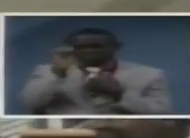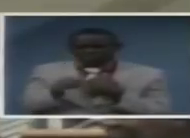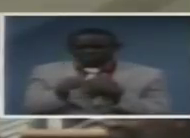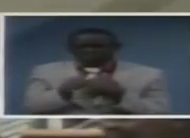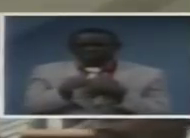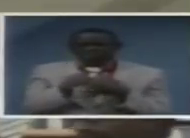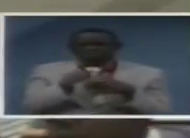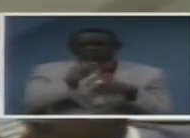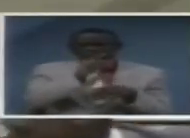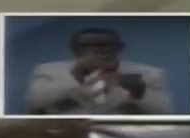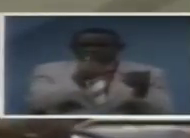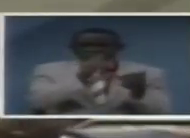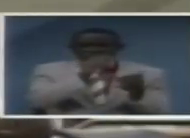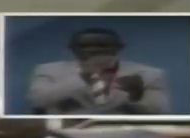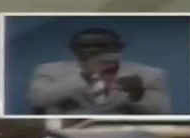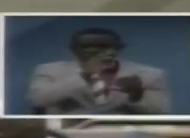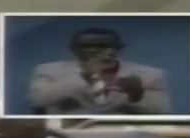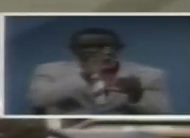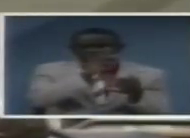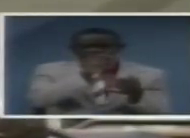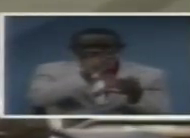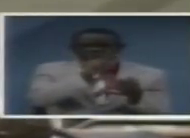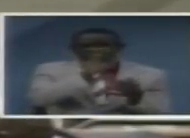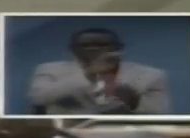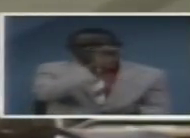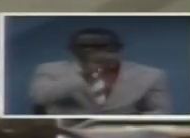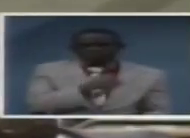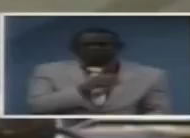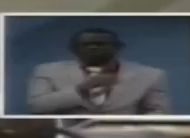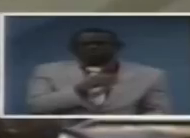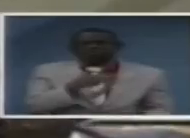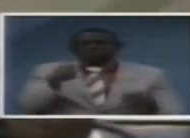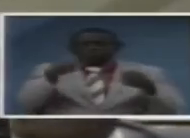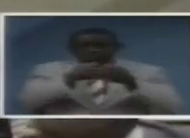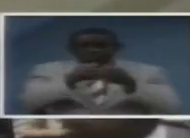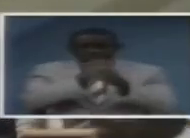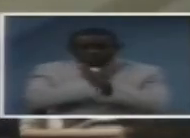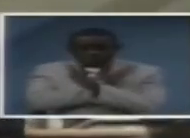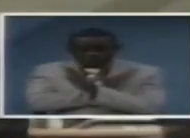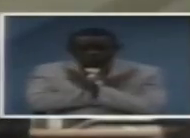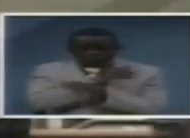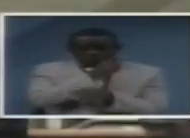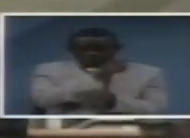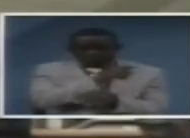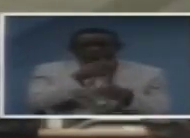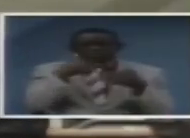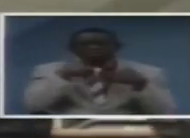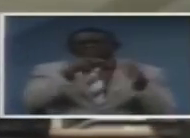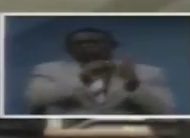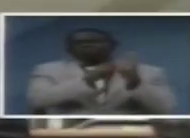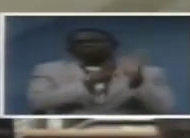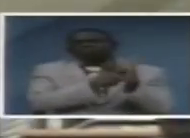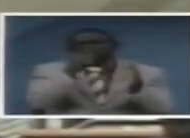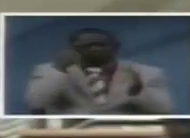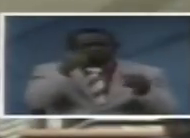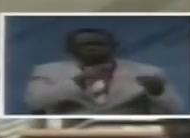during the same period in 2016. The Bank of Zambia eased monetary policy significantly in